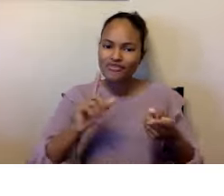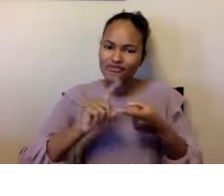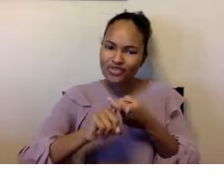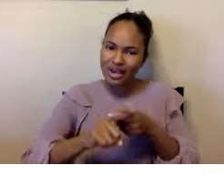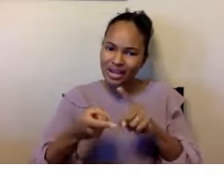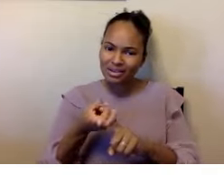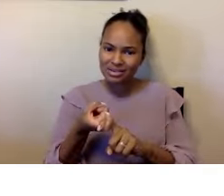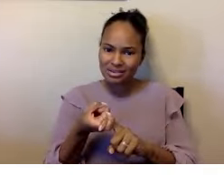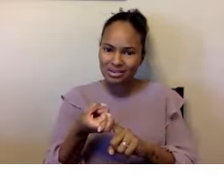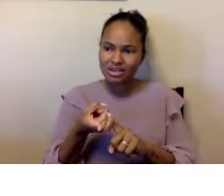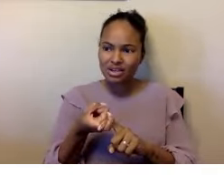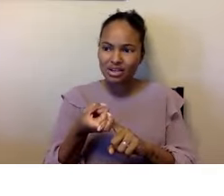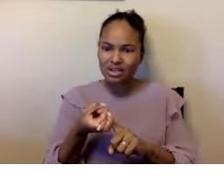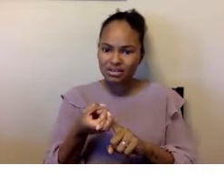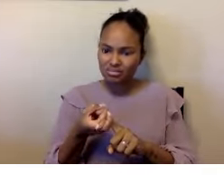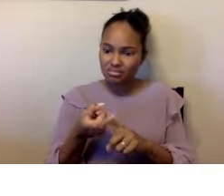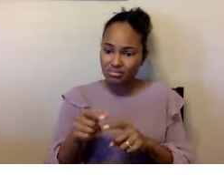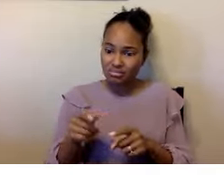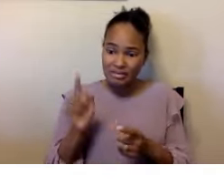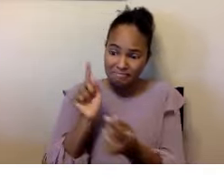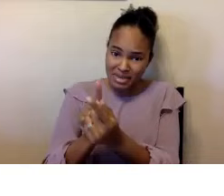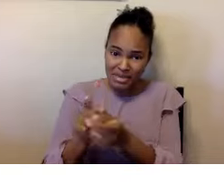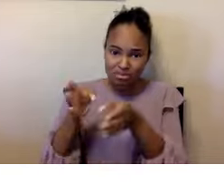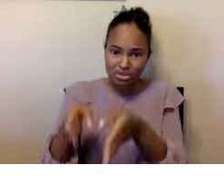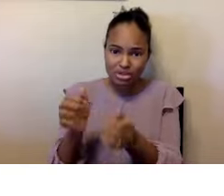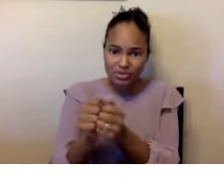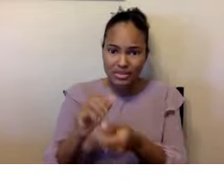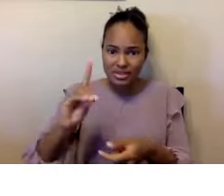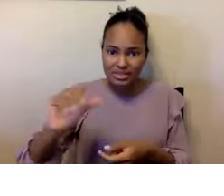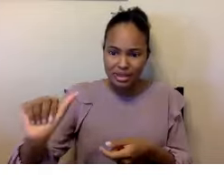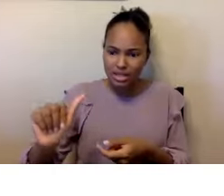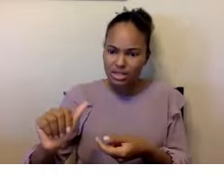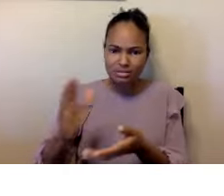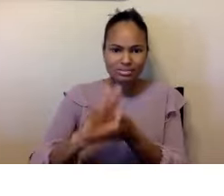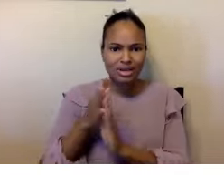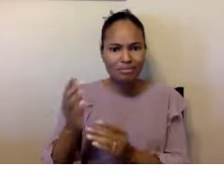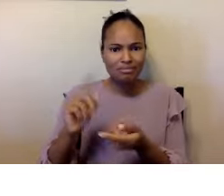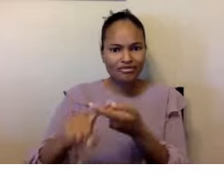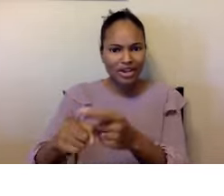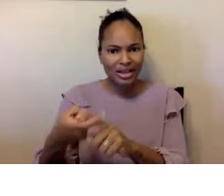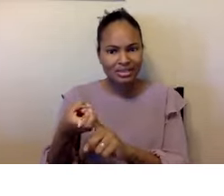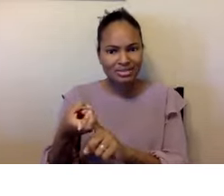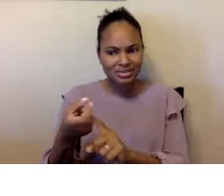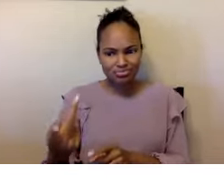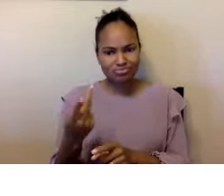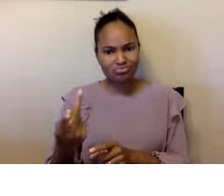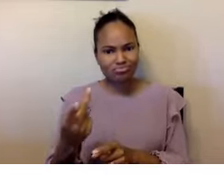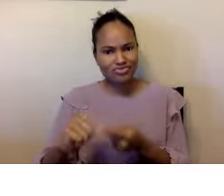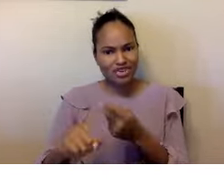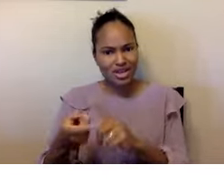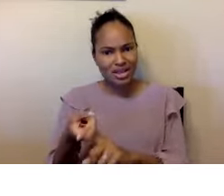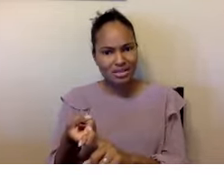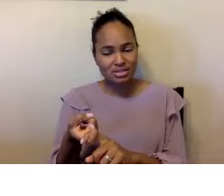friend to a person with a disability, and y'all working together on some, because people with disability have some of the